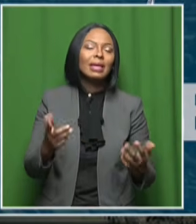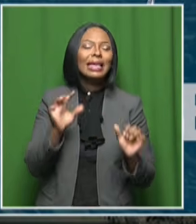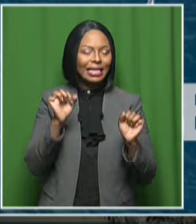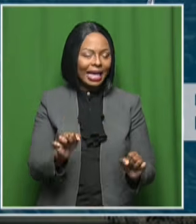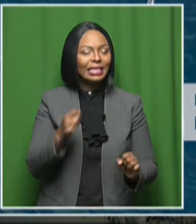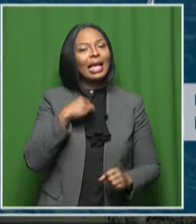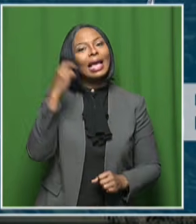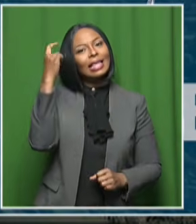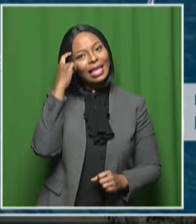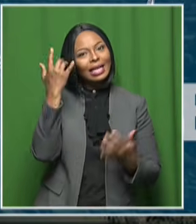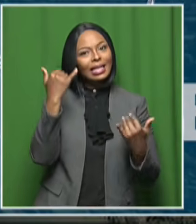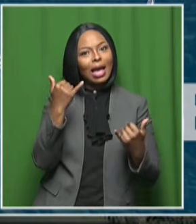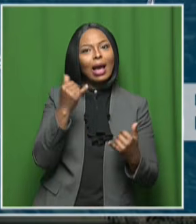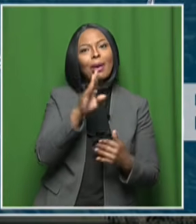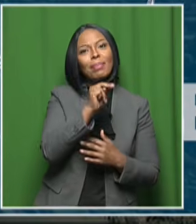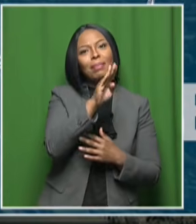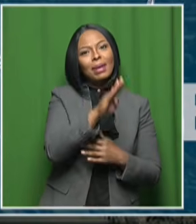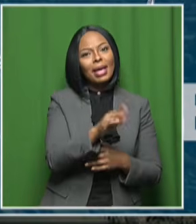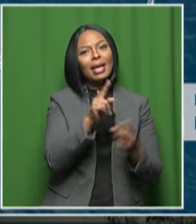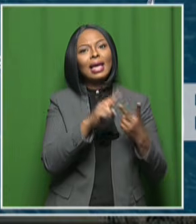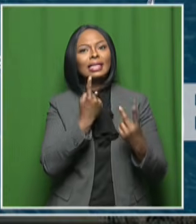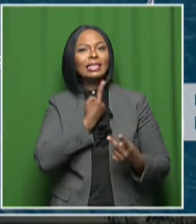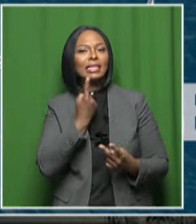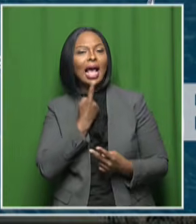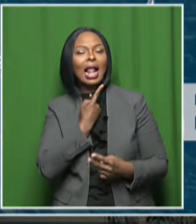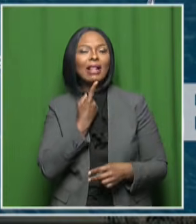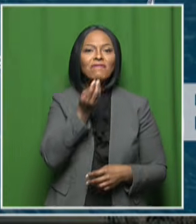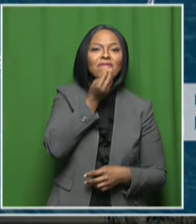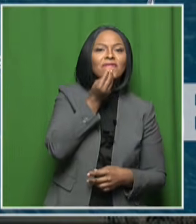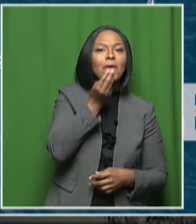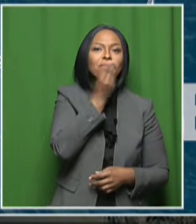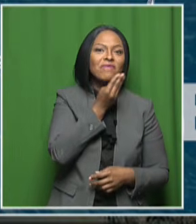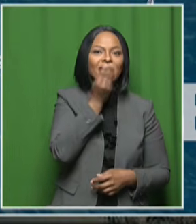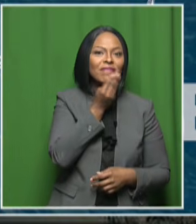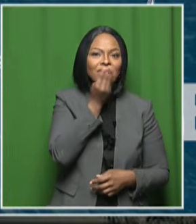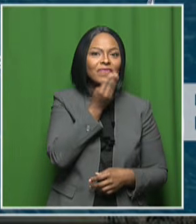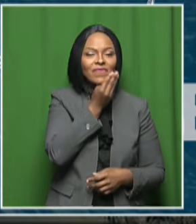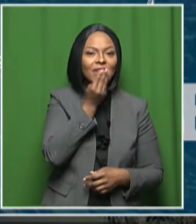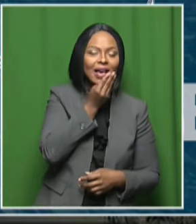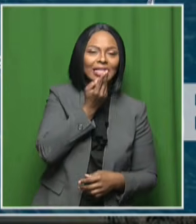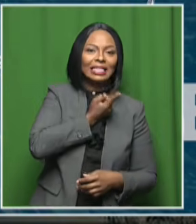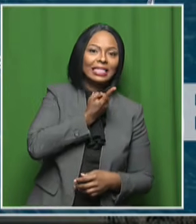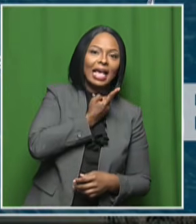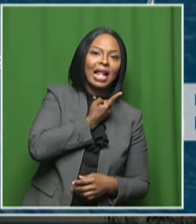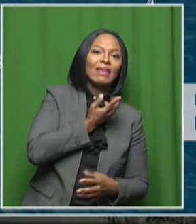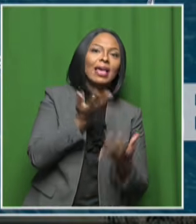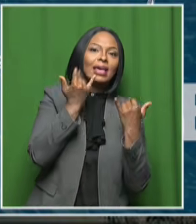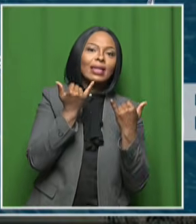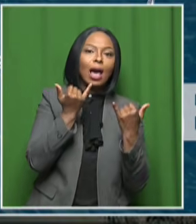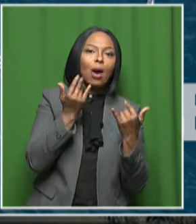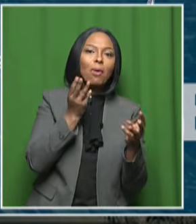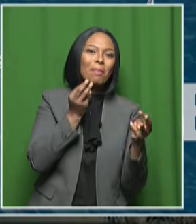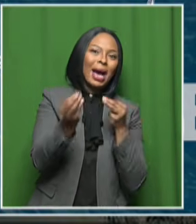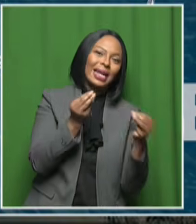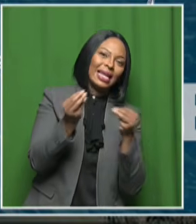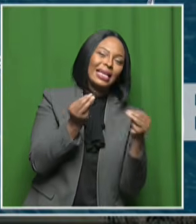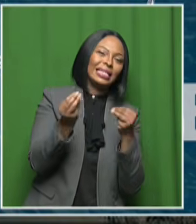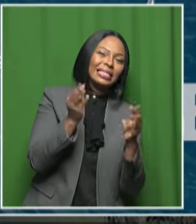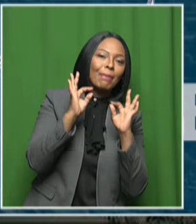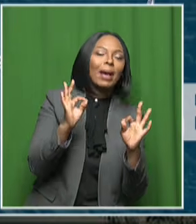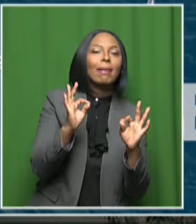your Airbnbs and your self-catering places that we are not really managing or have